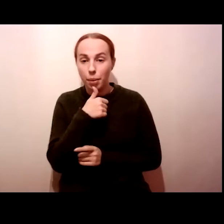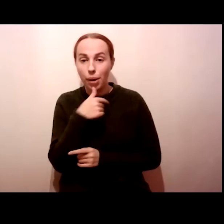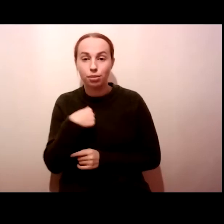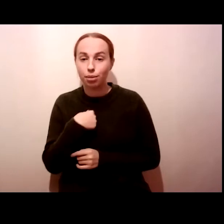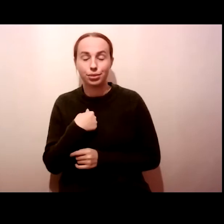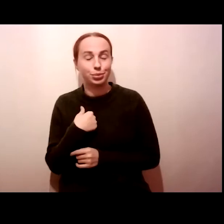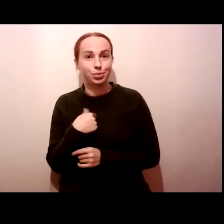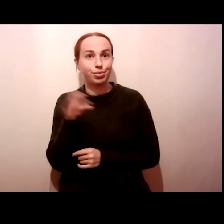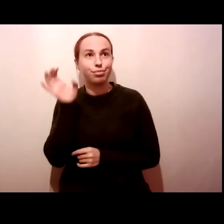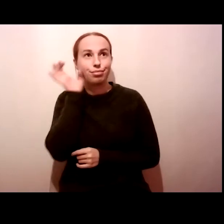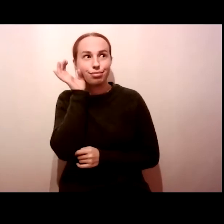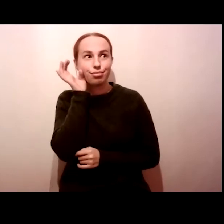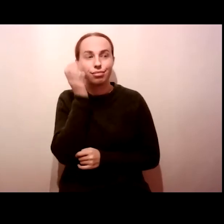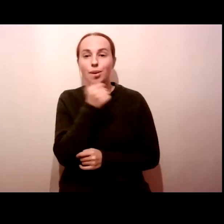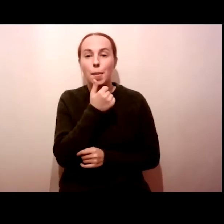kind of